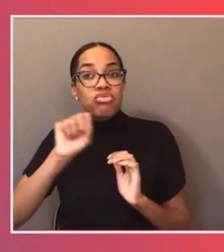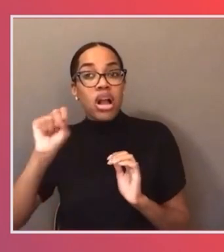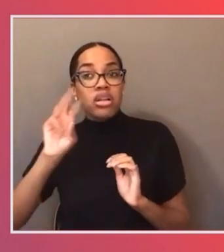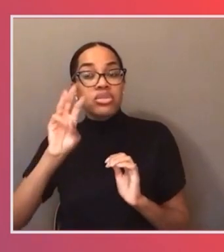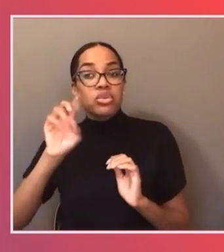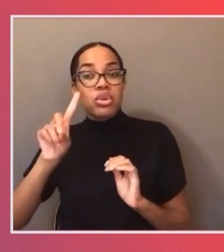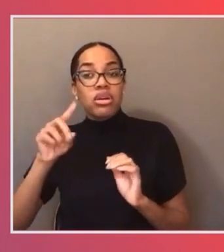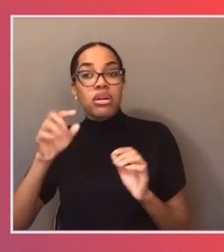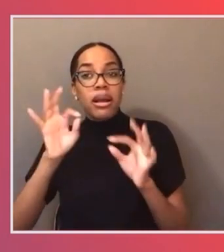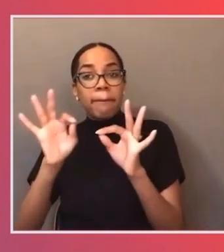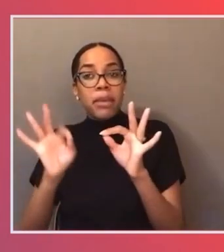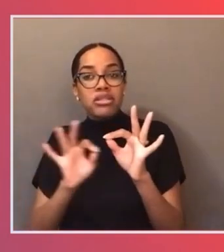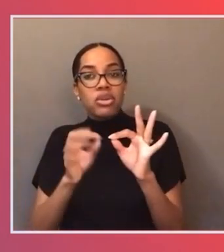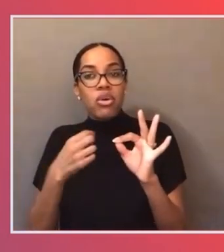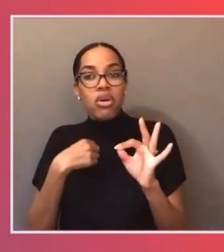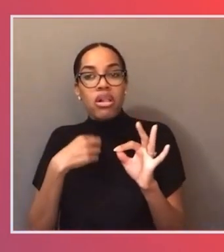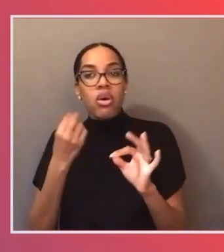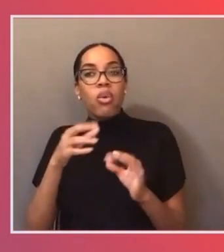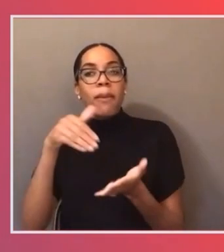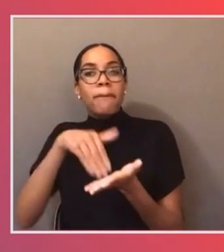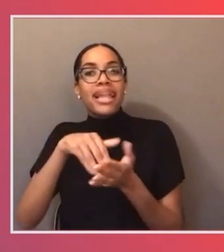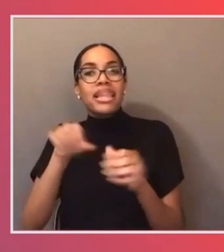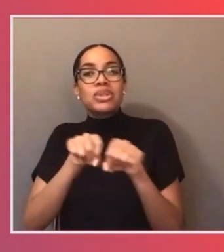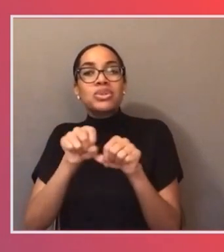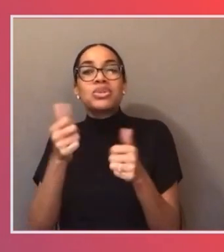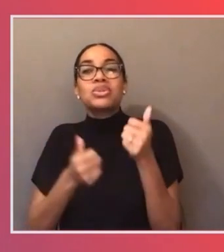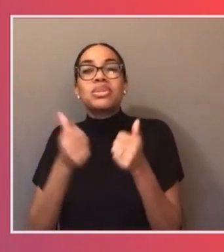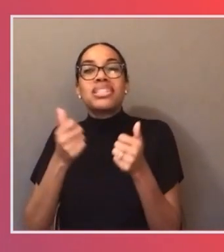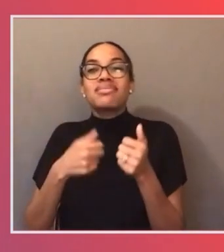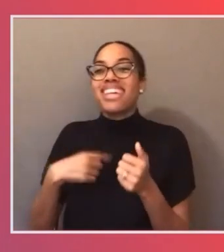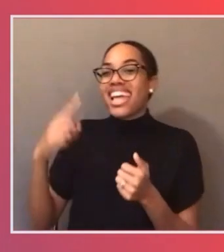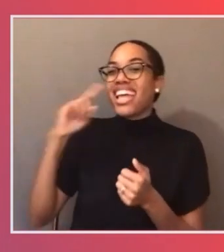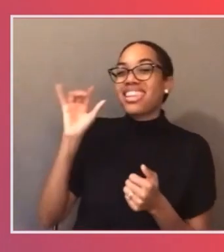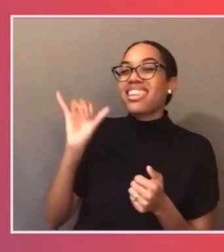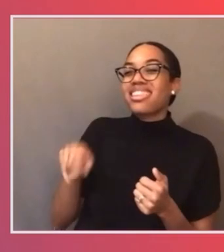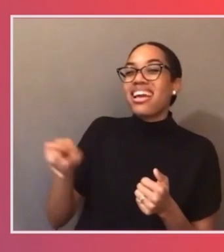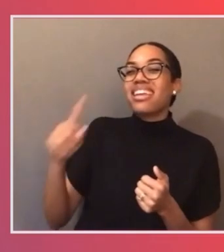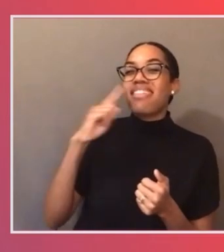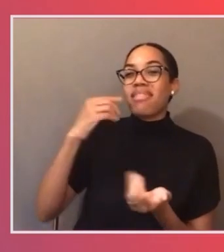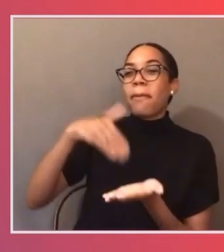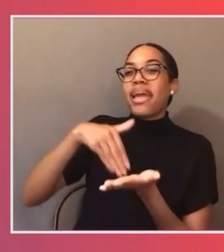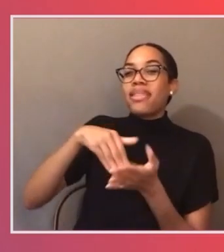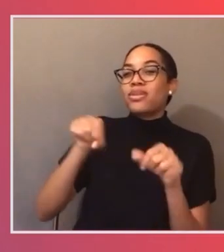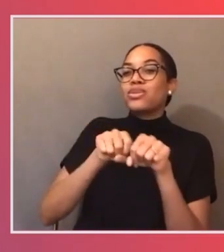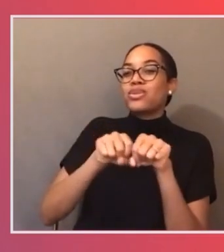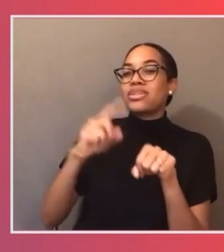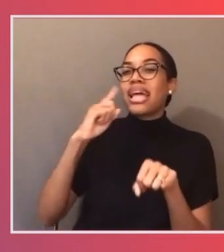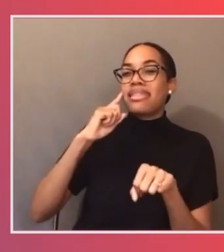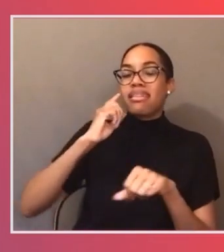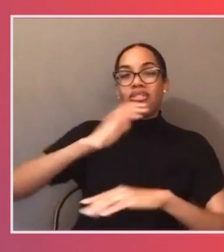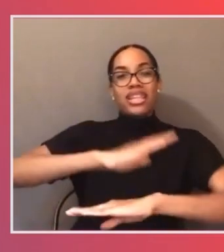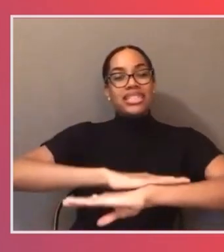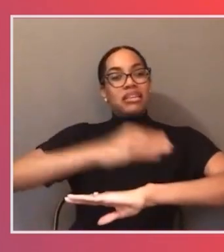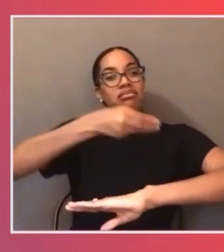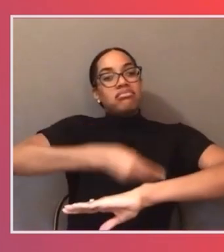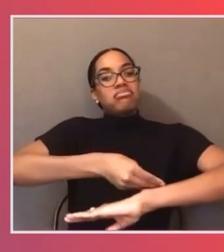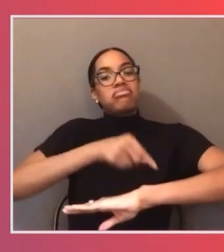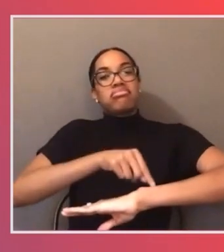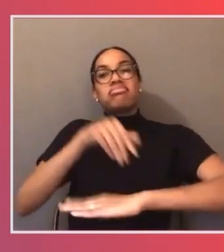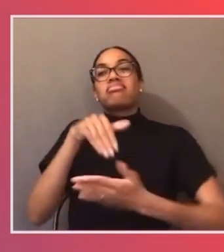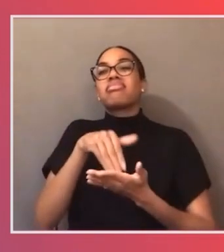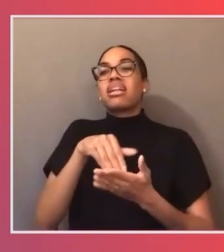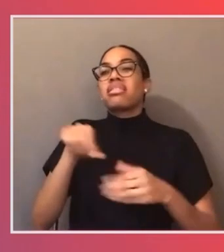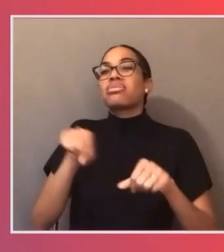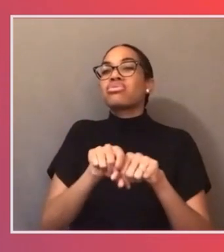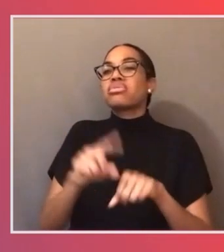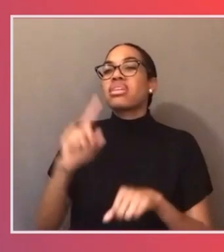think it's that. I think it's the ballet shoes. Dan, Rod, you're invincible. Yes,